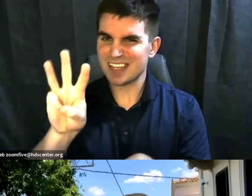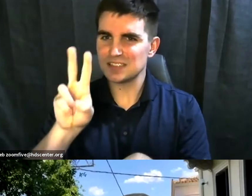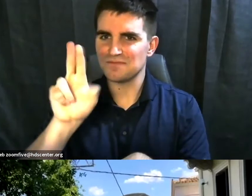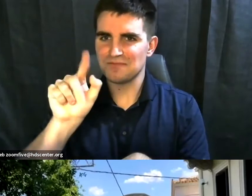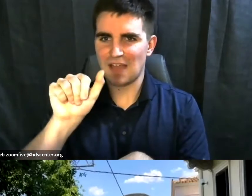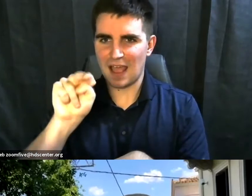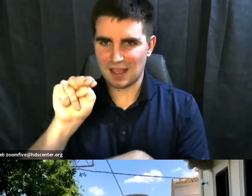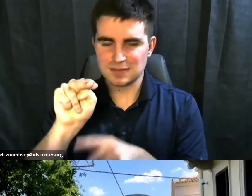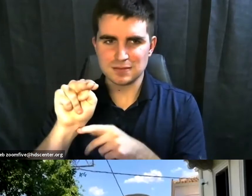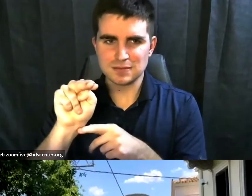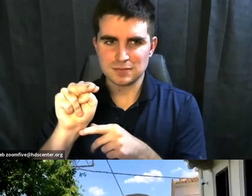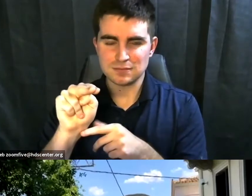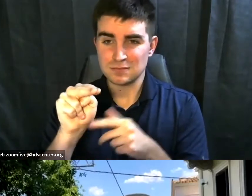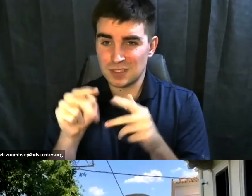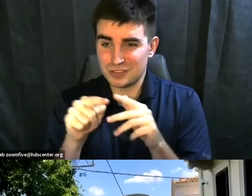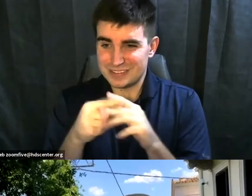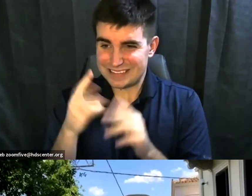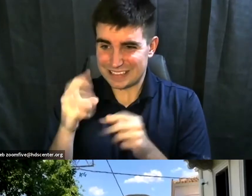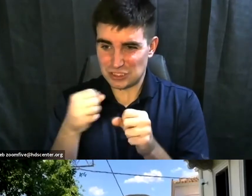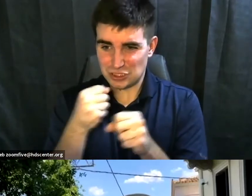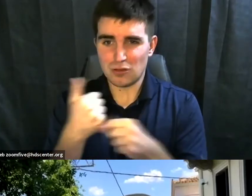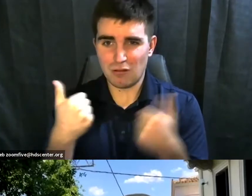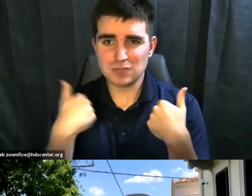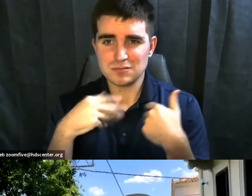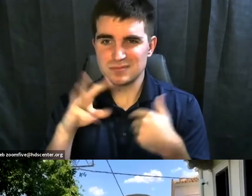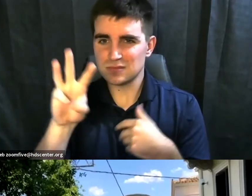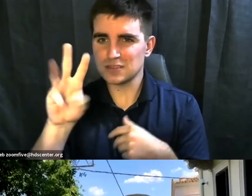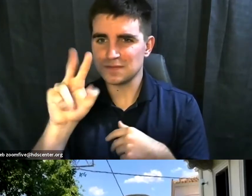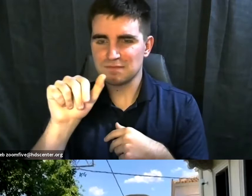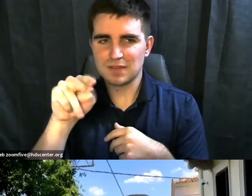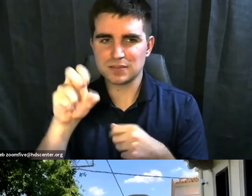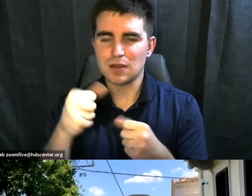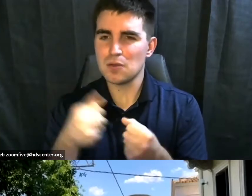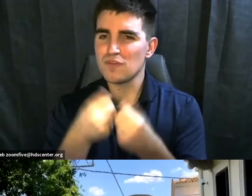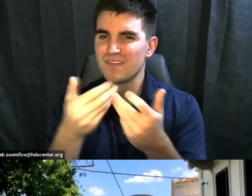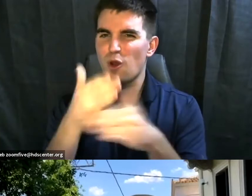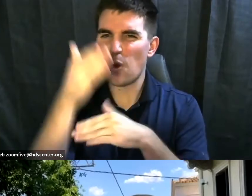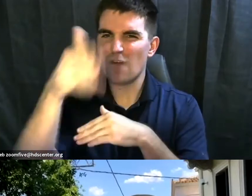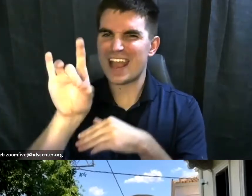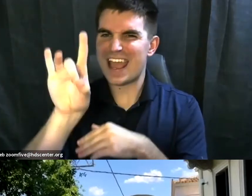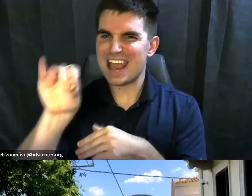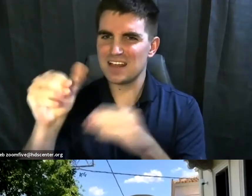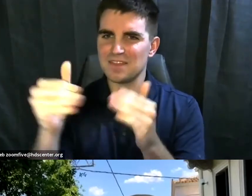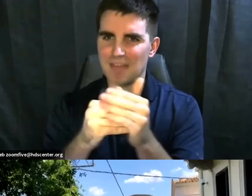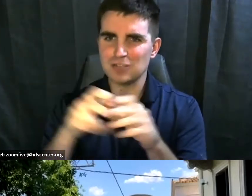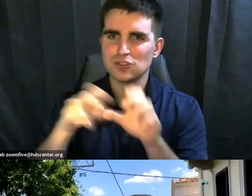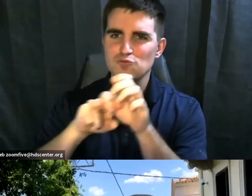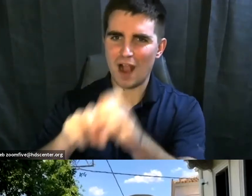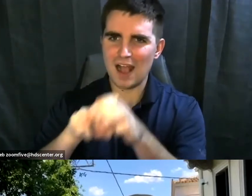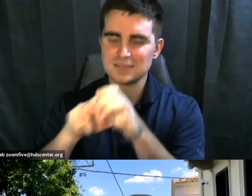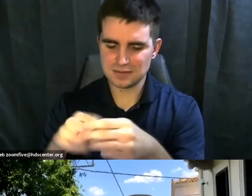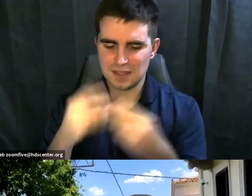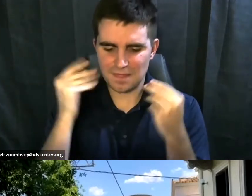the first 6 years of service. And they provided over 80,000 rides, which is just astounding thinking about the scale